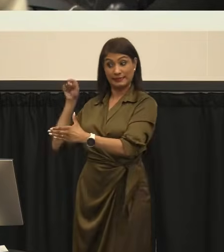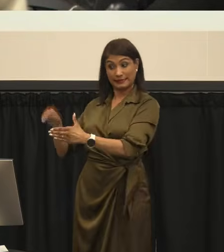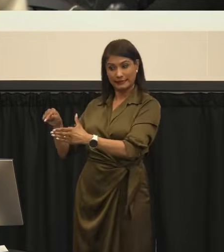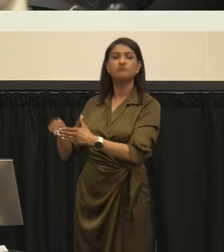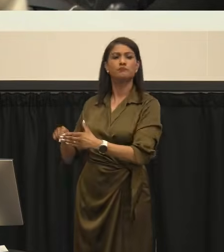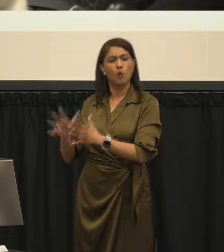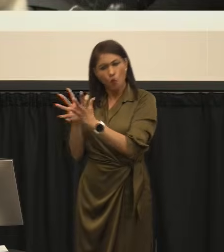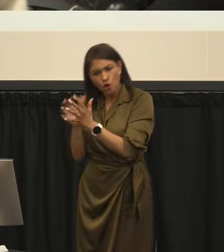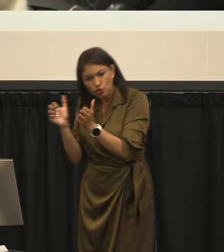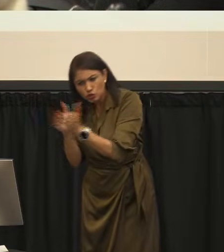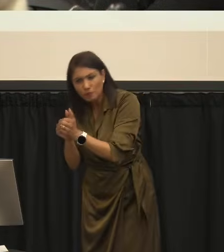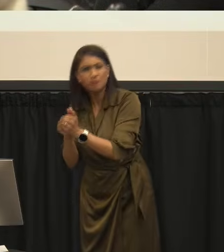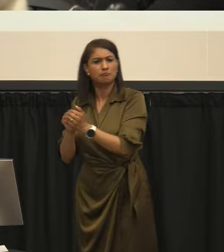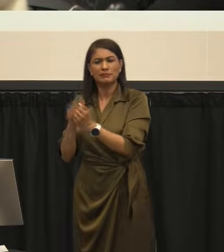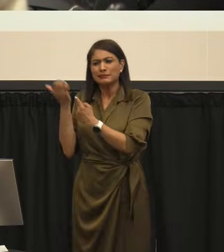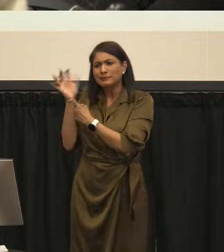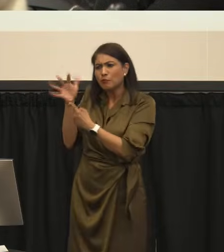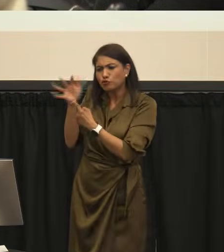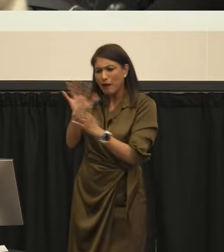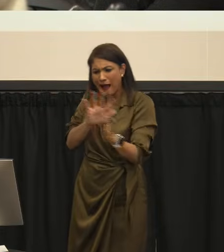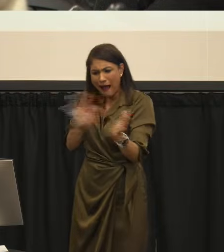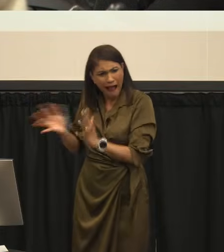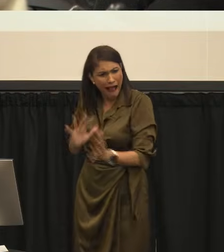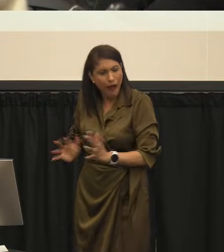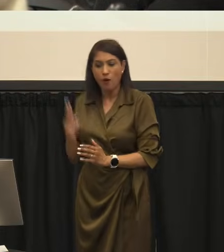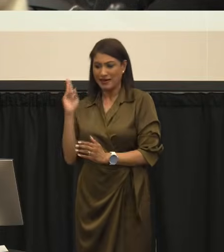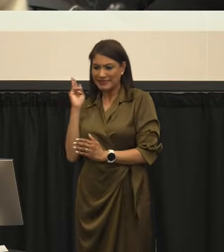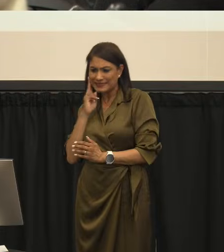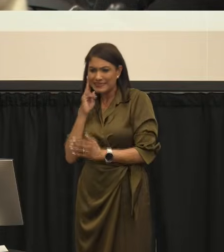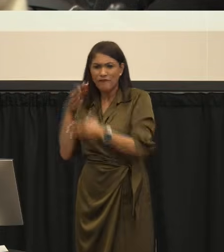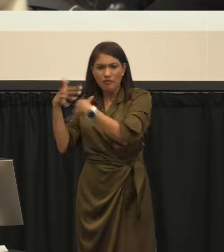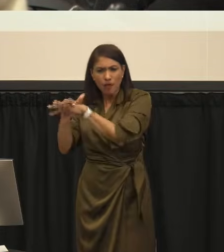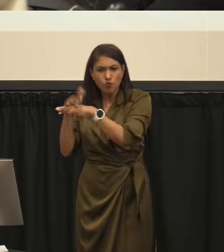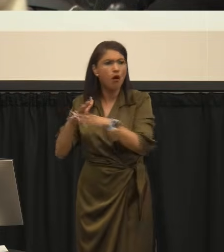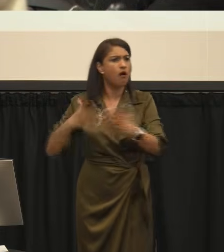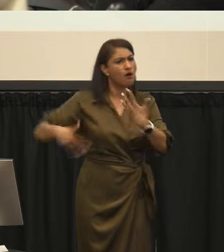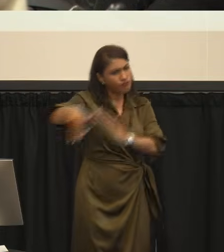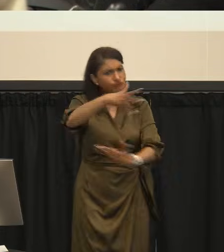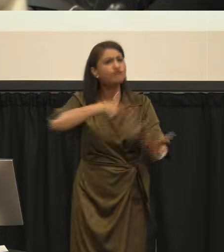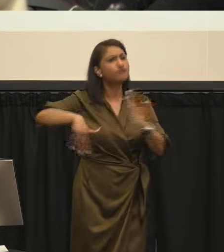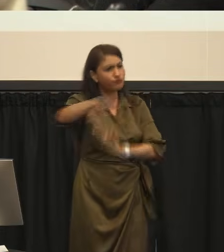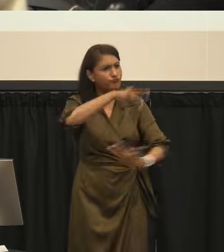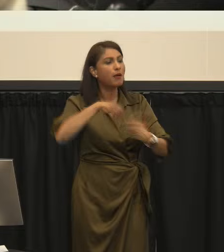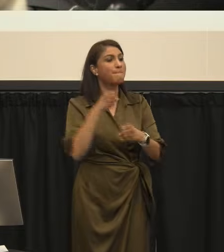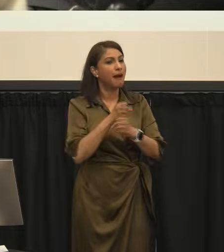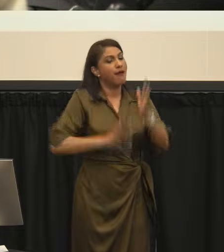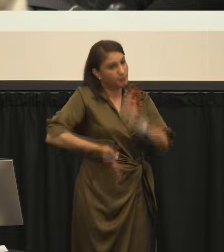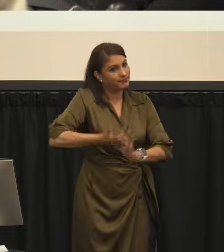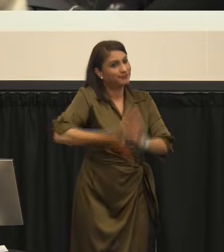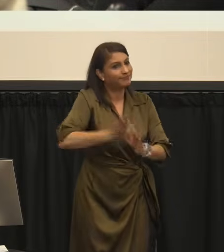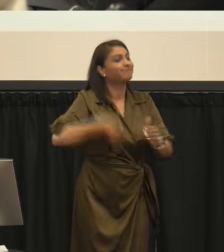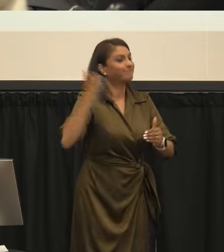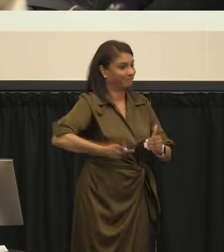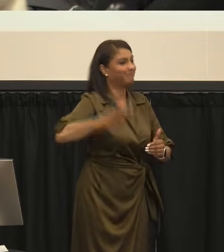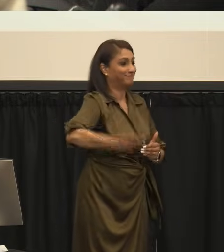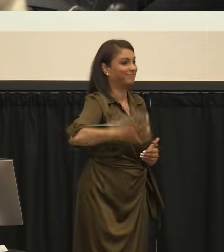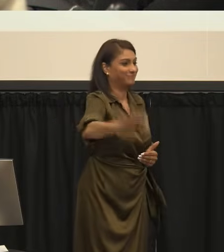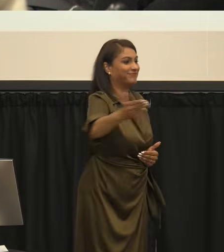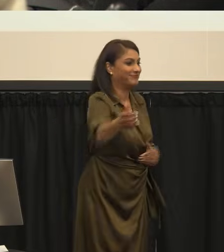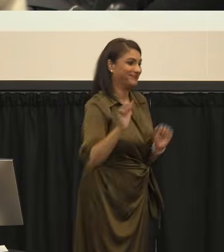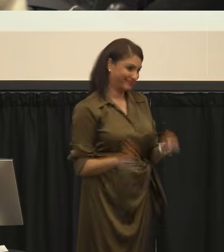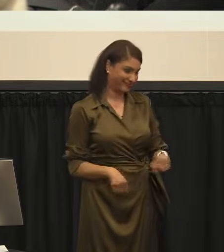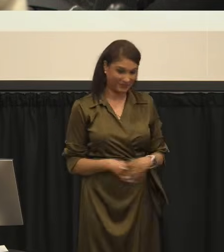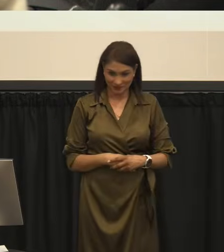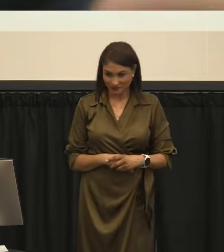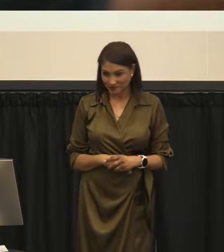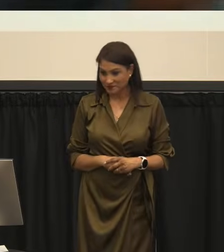for training, all those communities, the communities based and the workshops that are run in the deaf community, the deaf networks, etc.